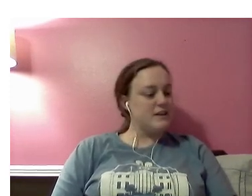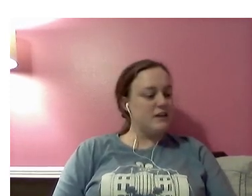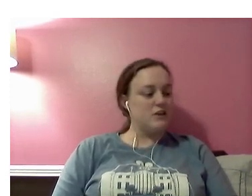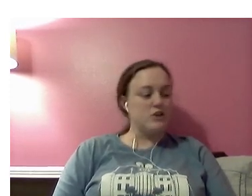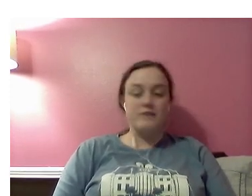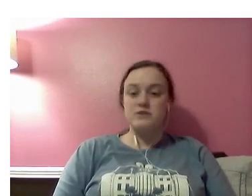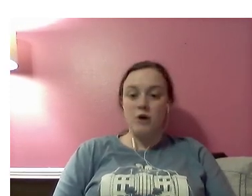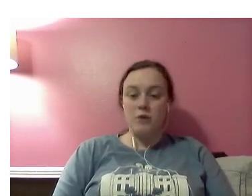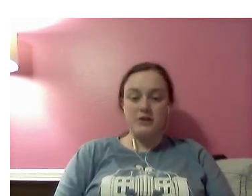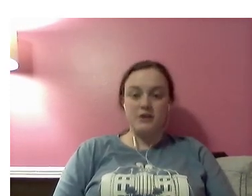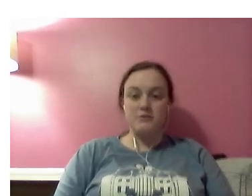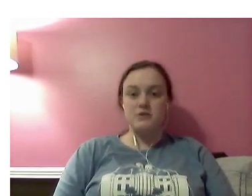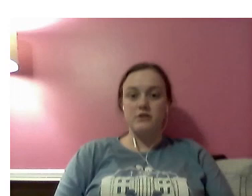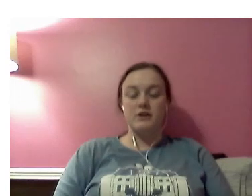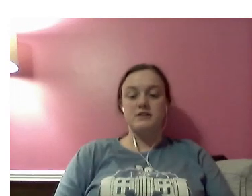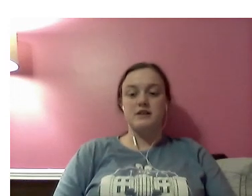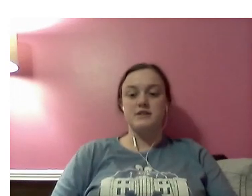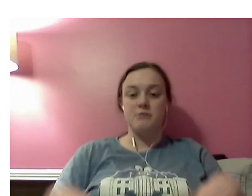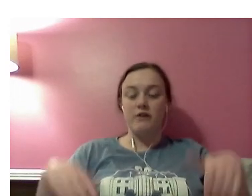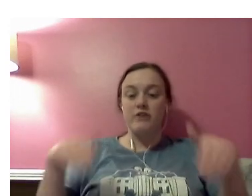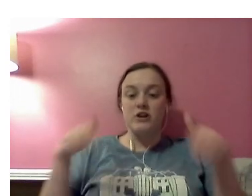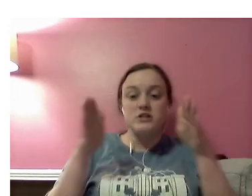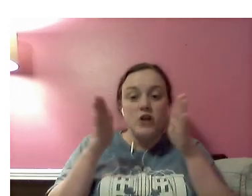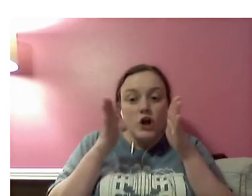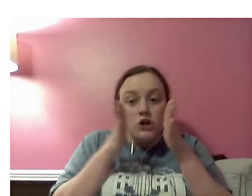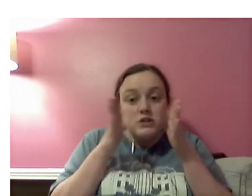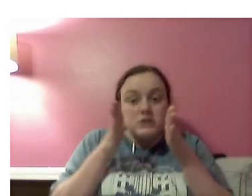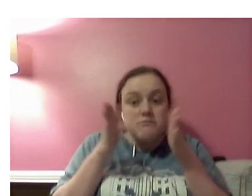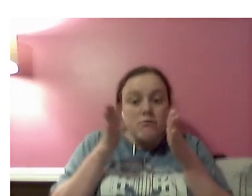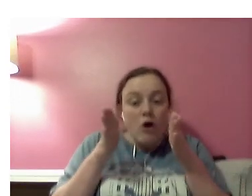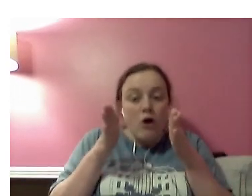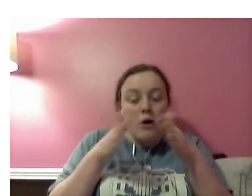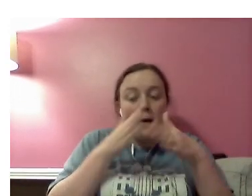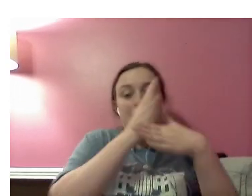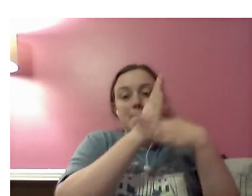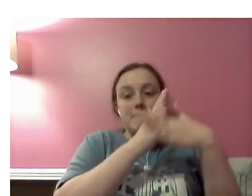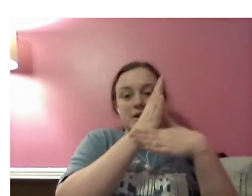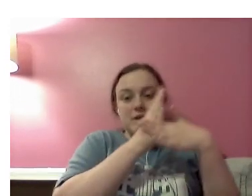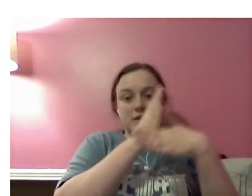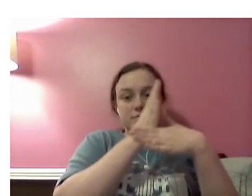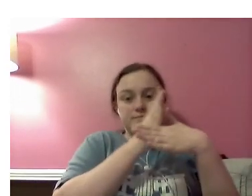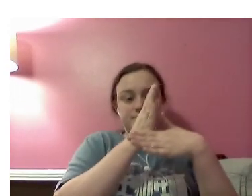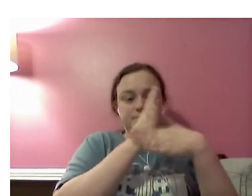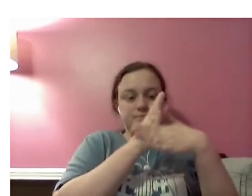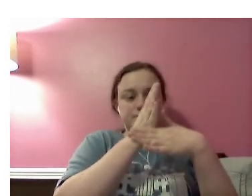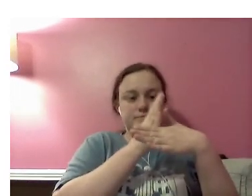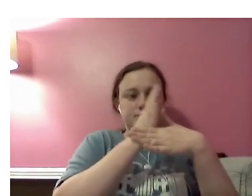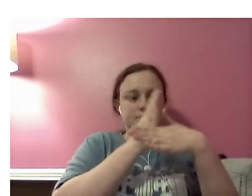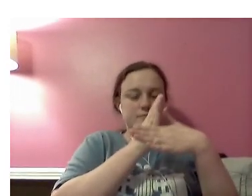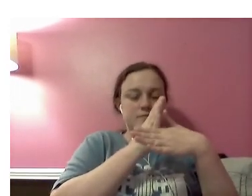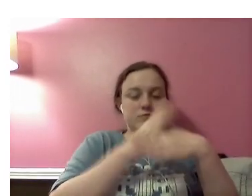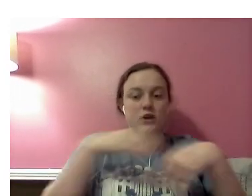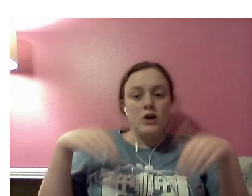and then you have small medium, so you're going to sign small first. Small medium.